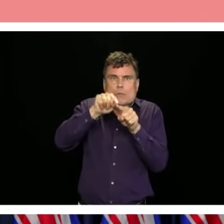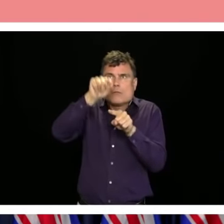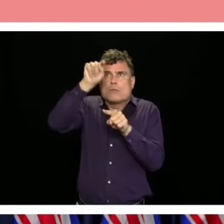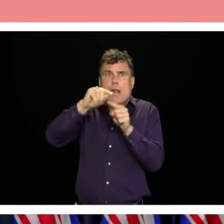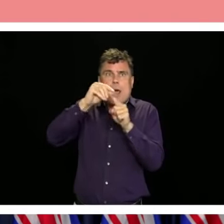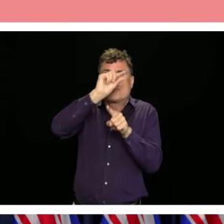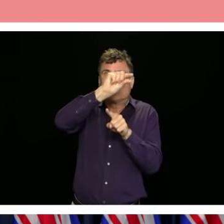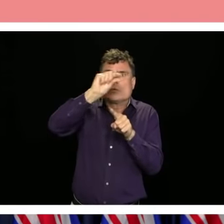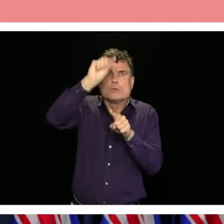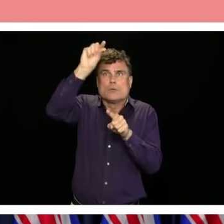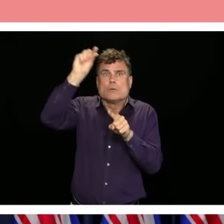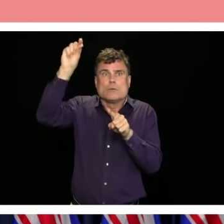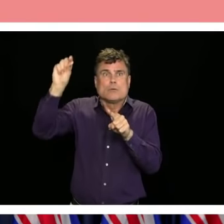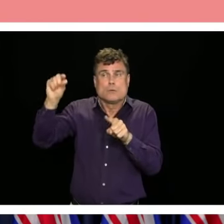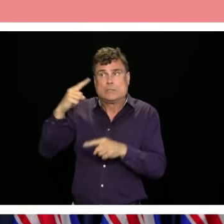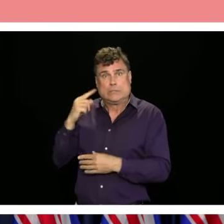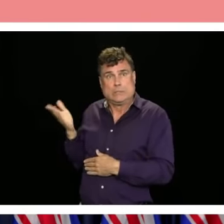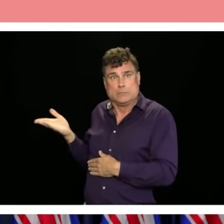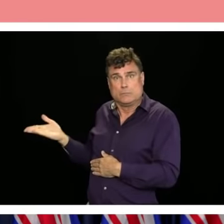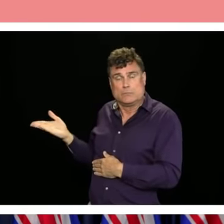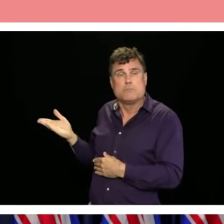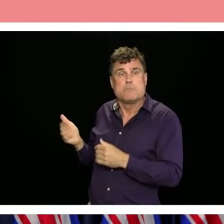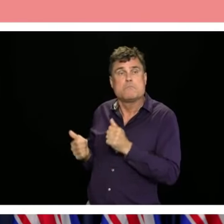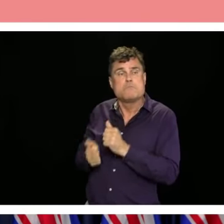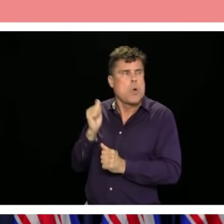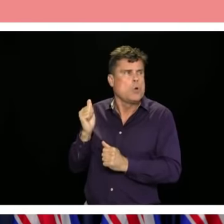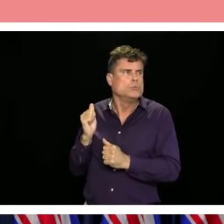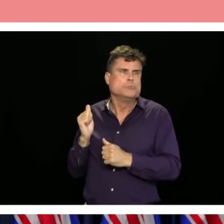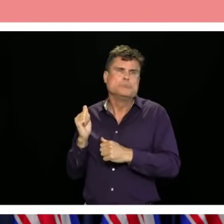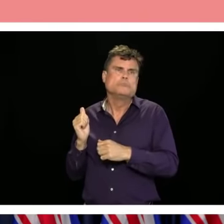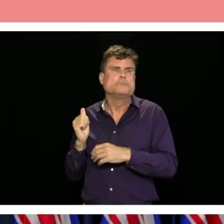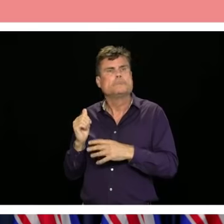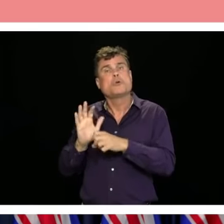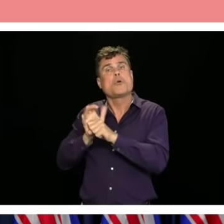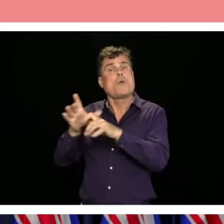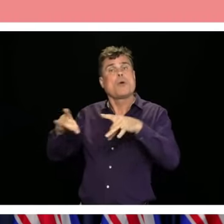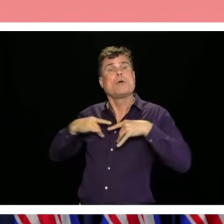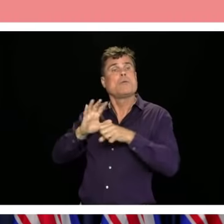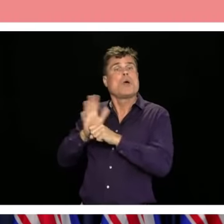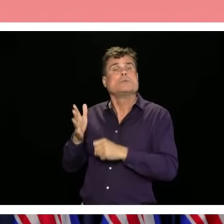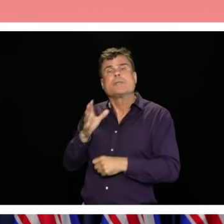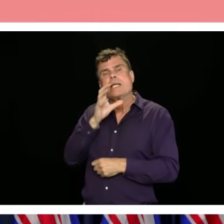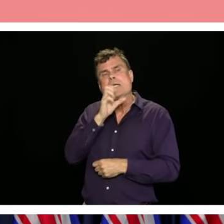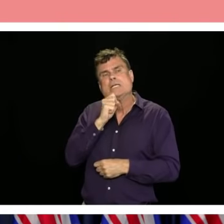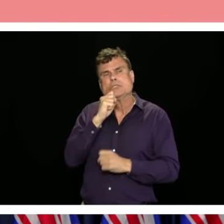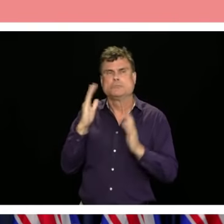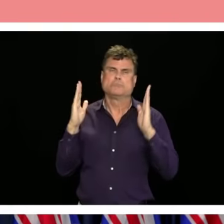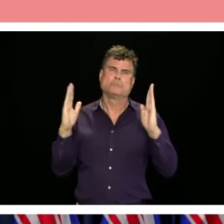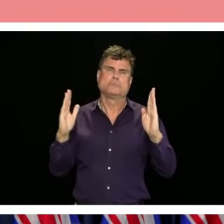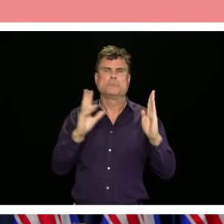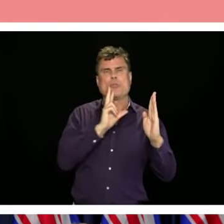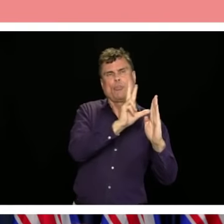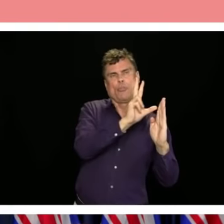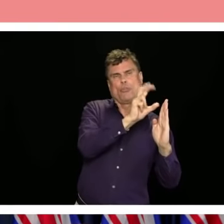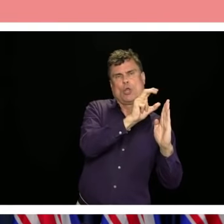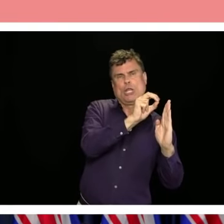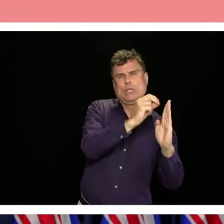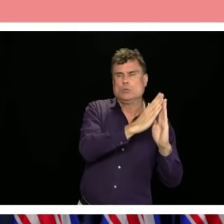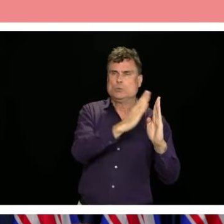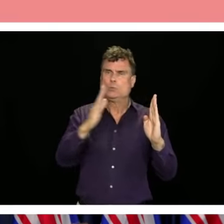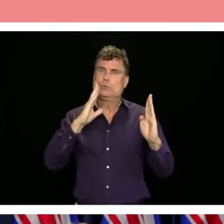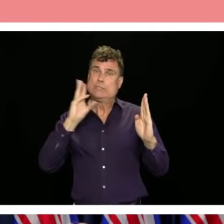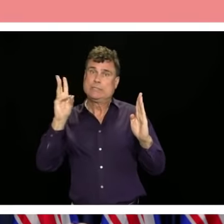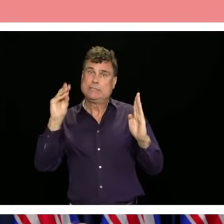the disease is that the majority of cases are people between the ages of 30 to 60. And really